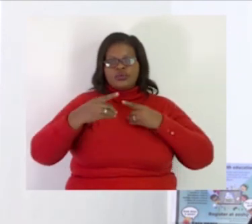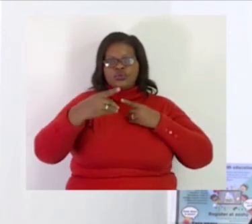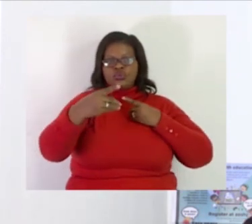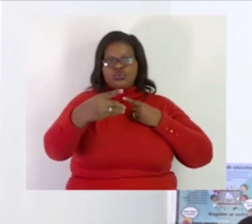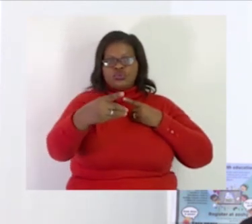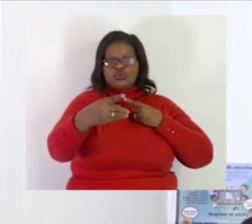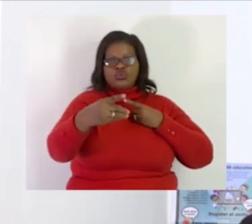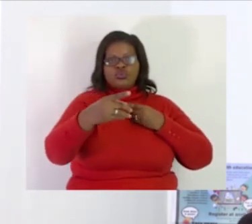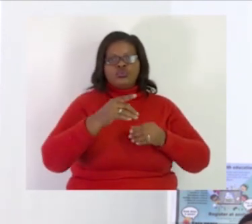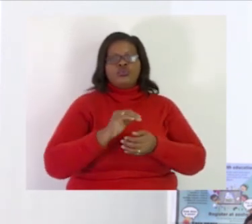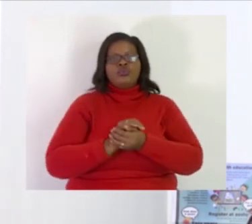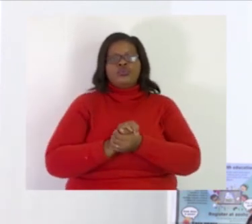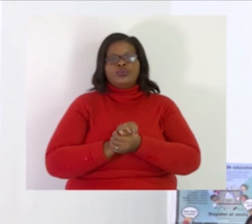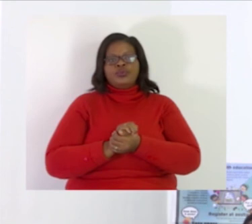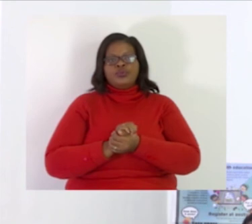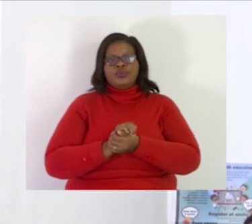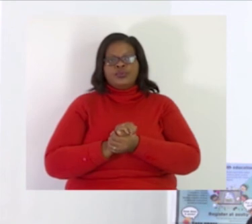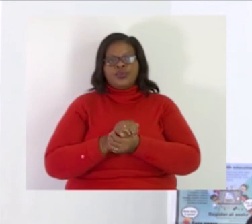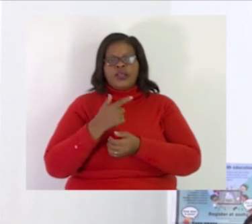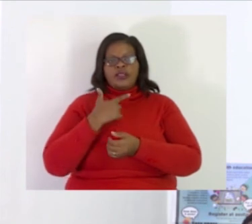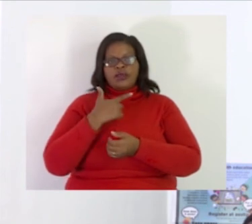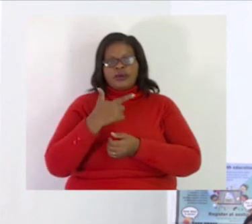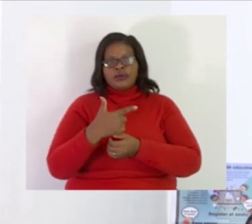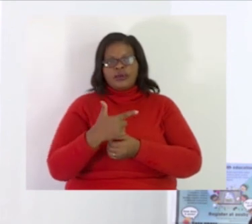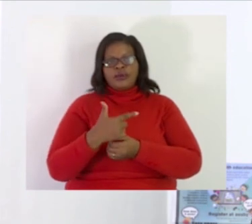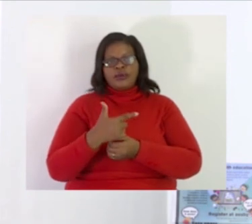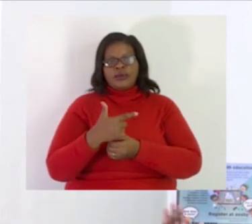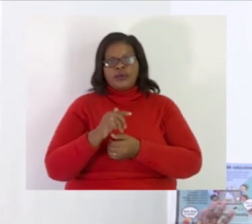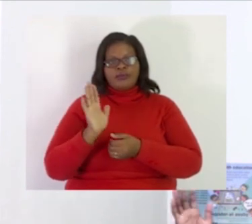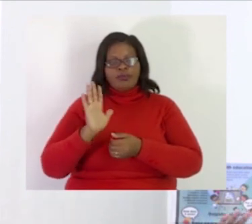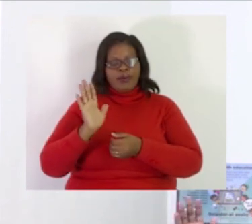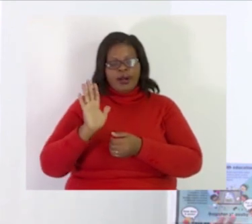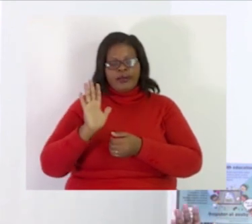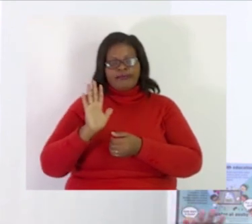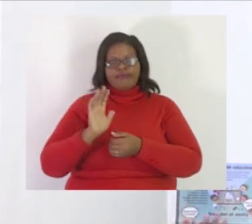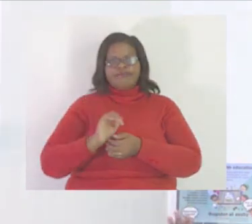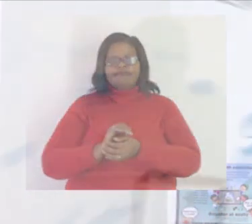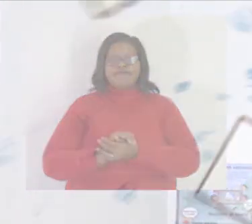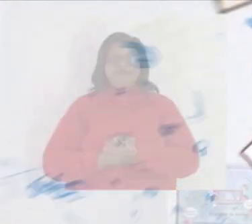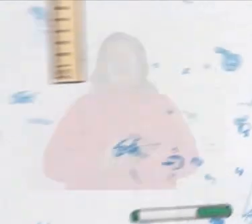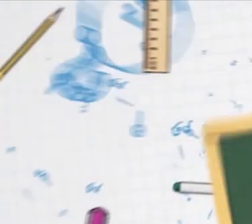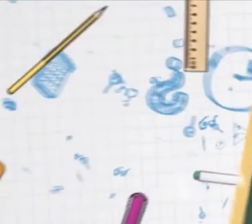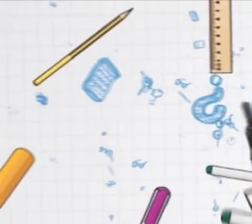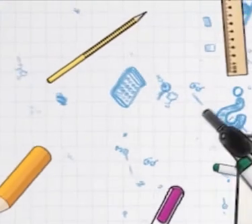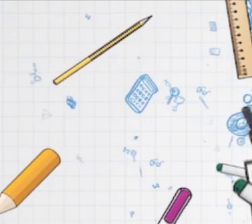stretching. And I thank you and goodbye.